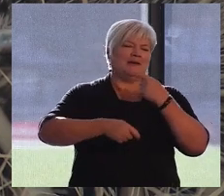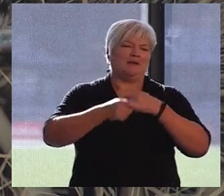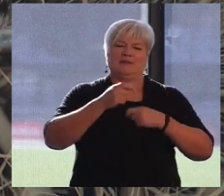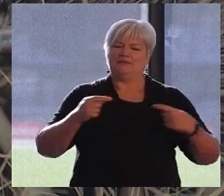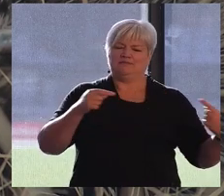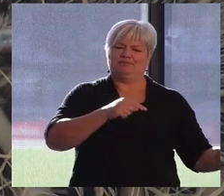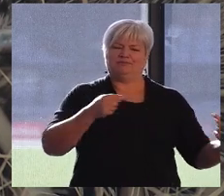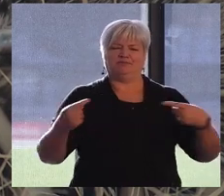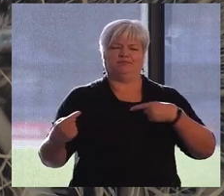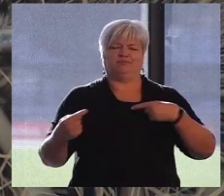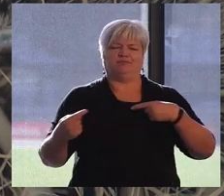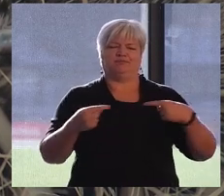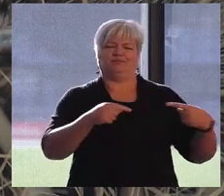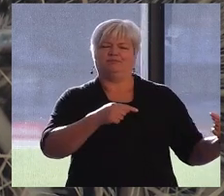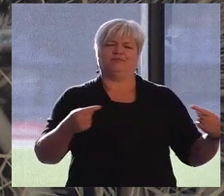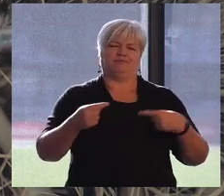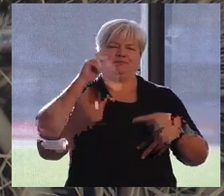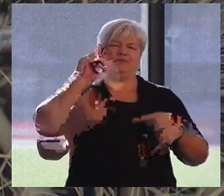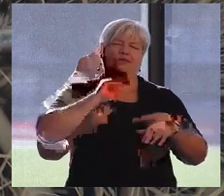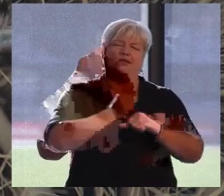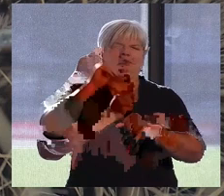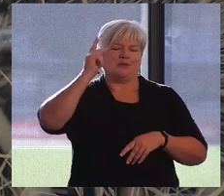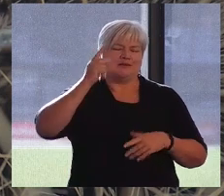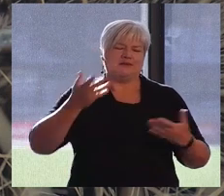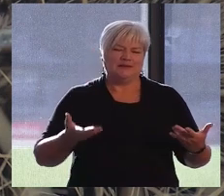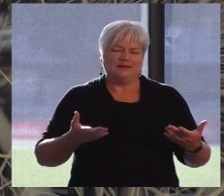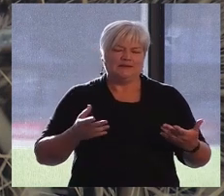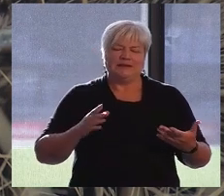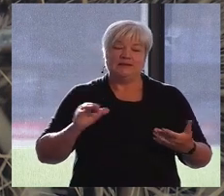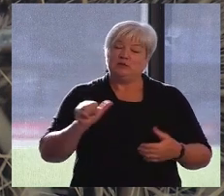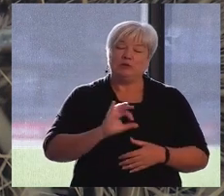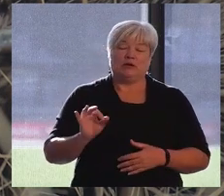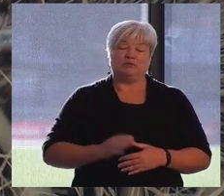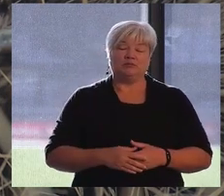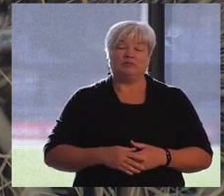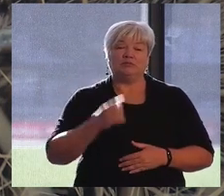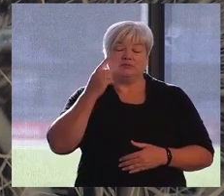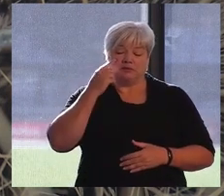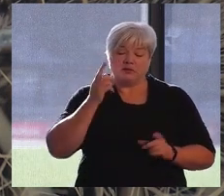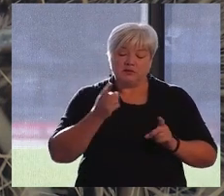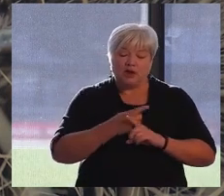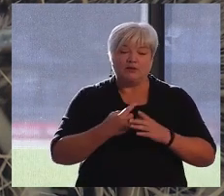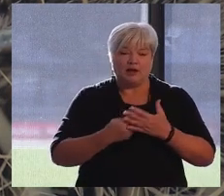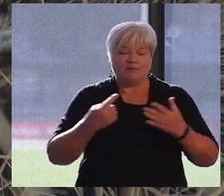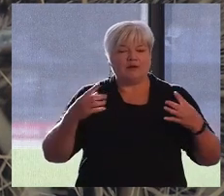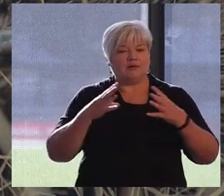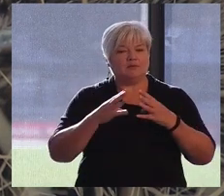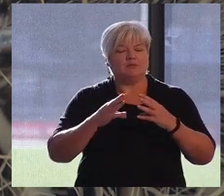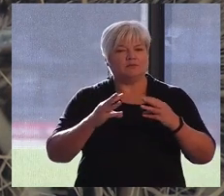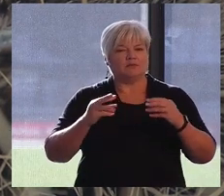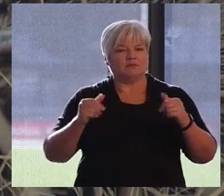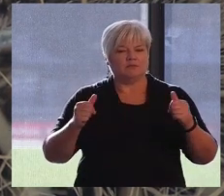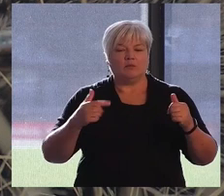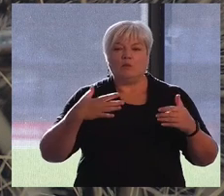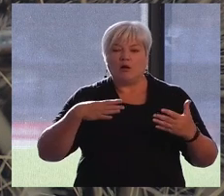are starting to see changes in this space. Because the challenges that we're facing with nature and